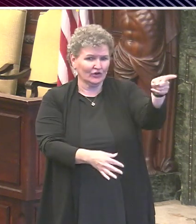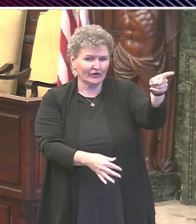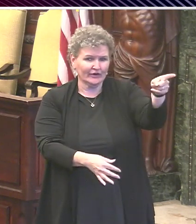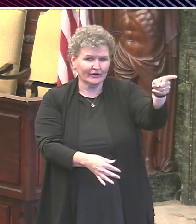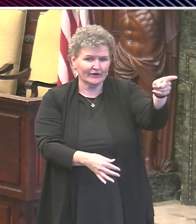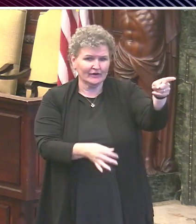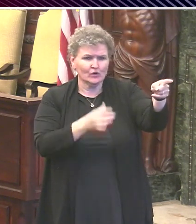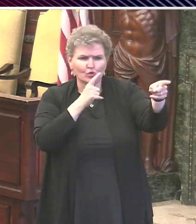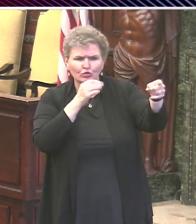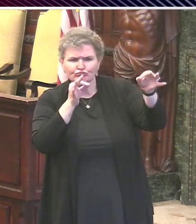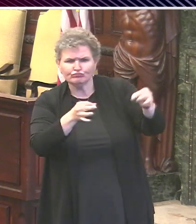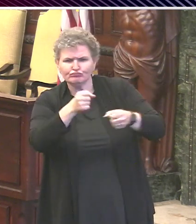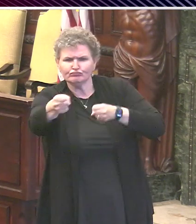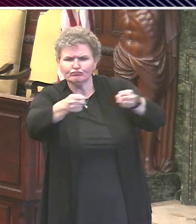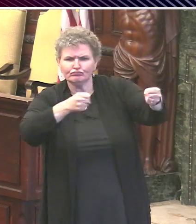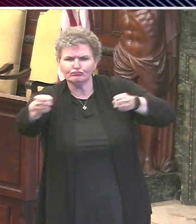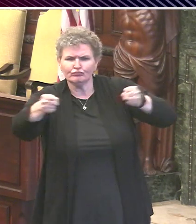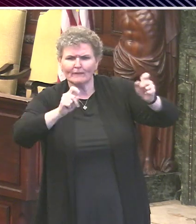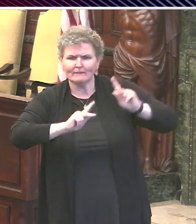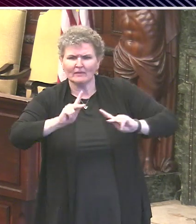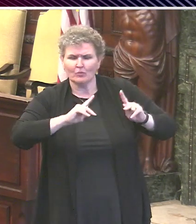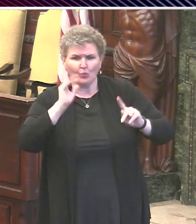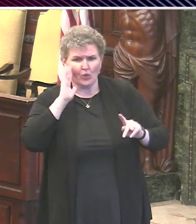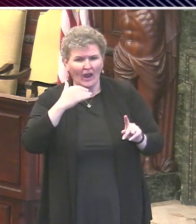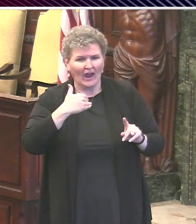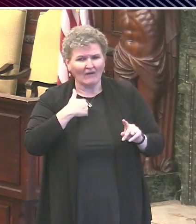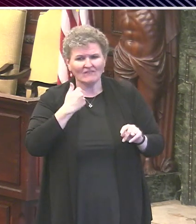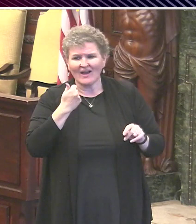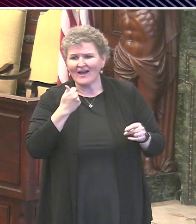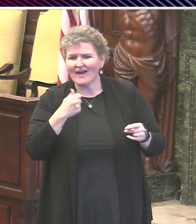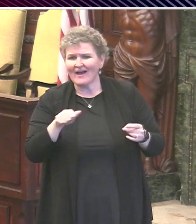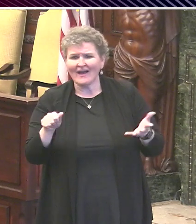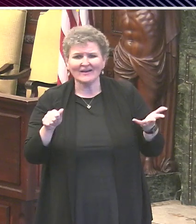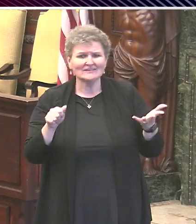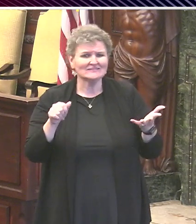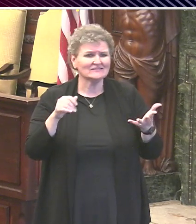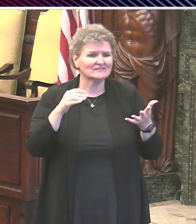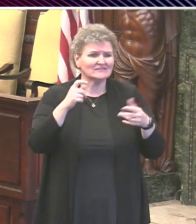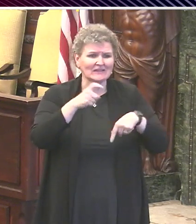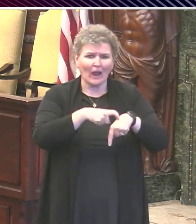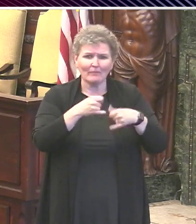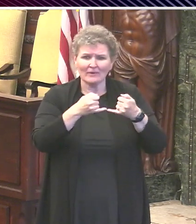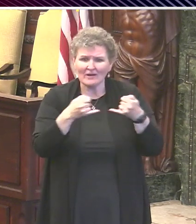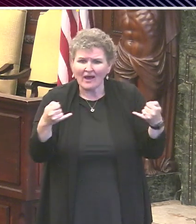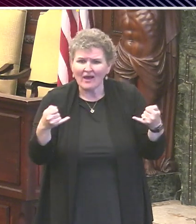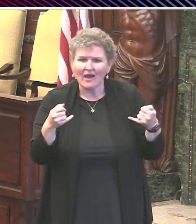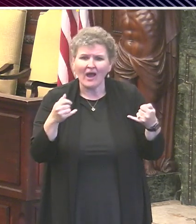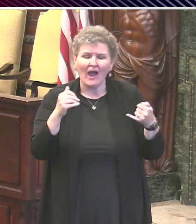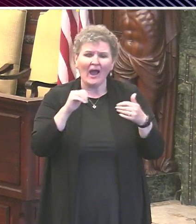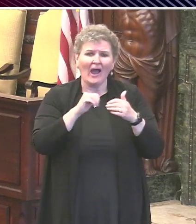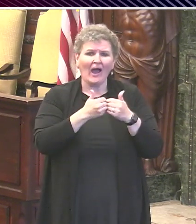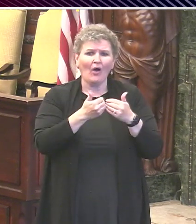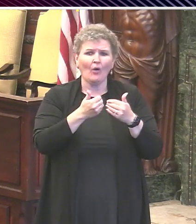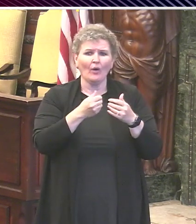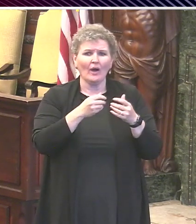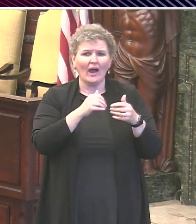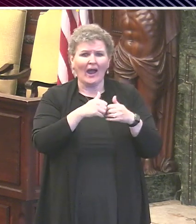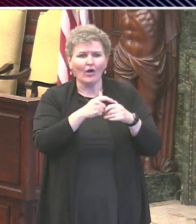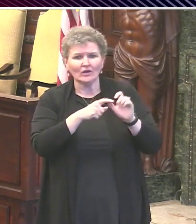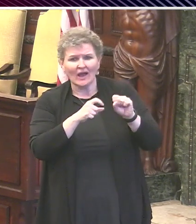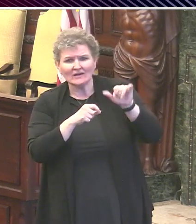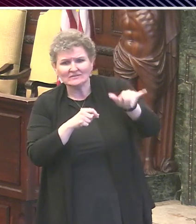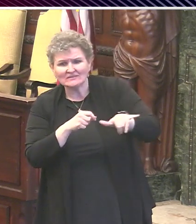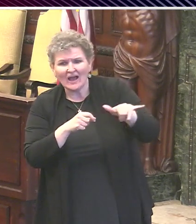sure. Is there going to be another timeline, or how long is this just going to play out until you feel like you can place people